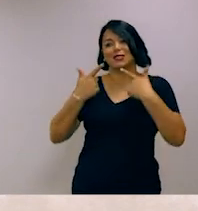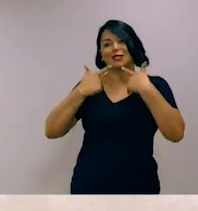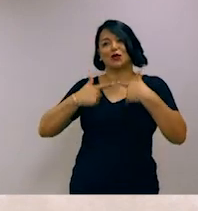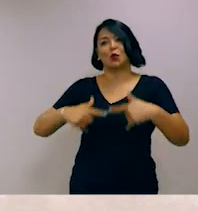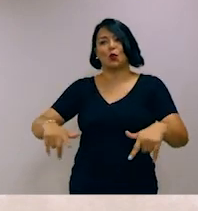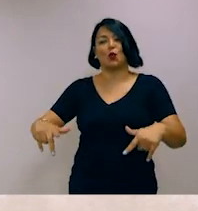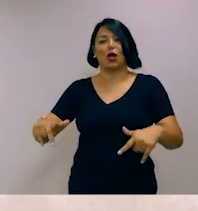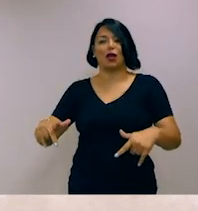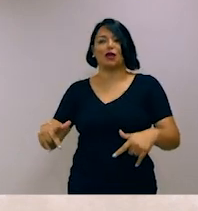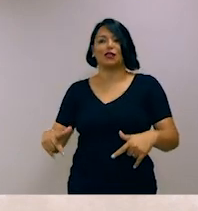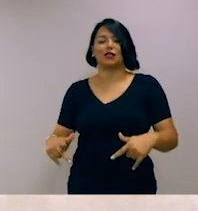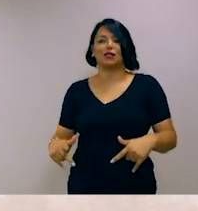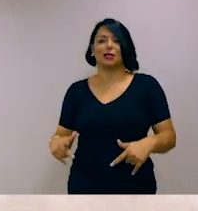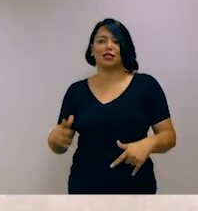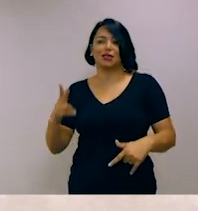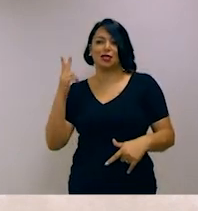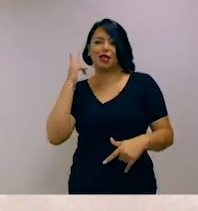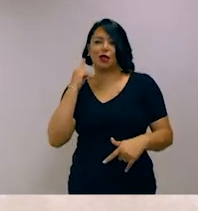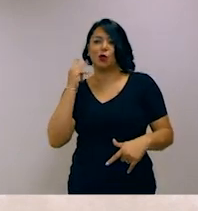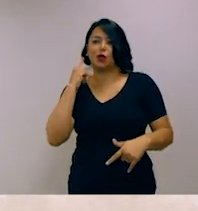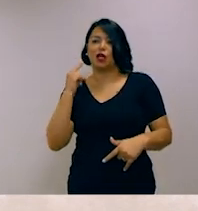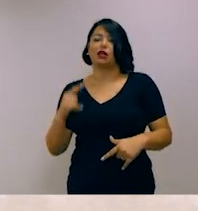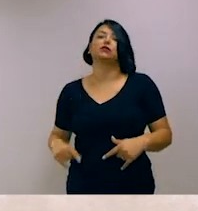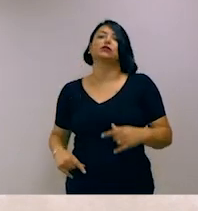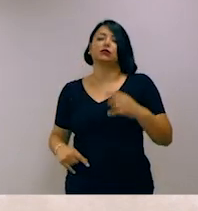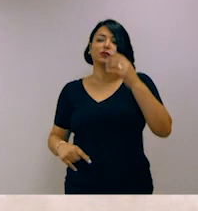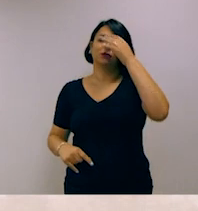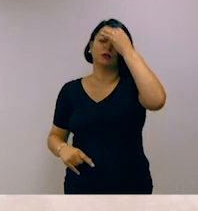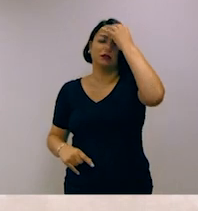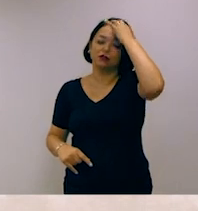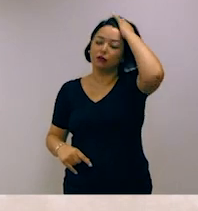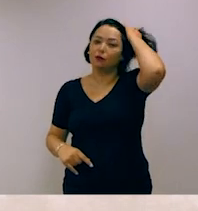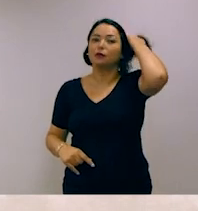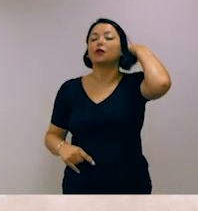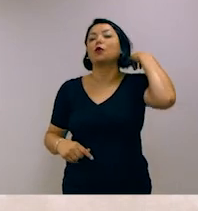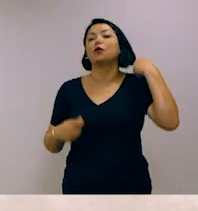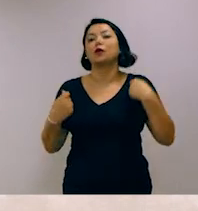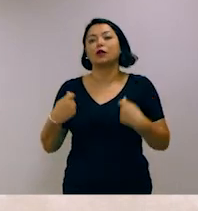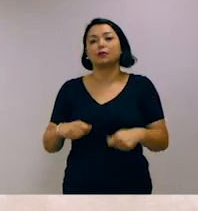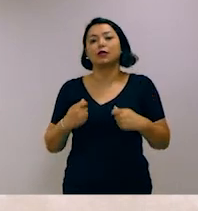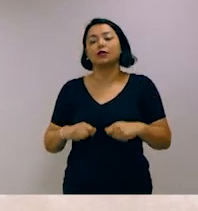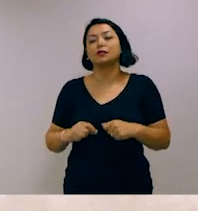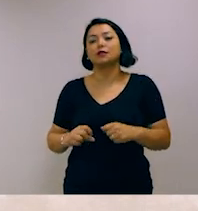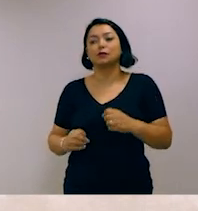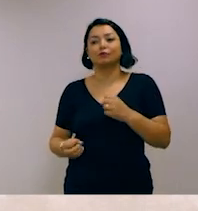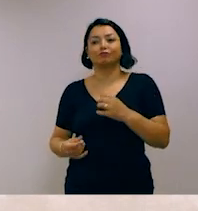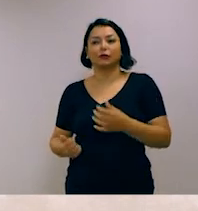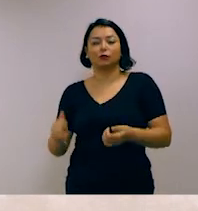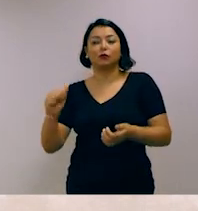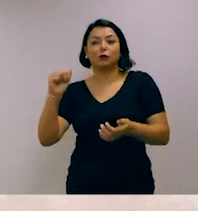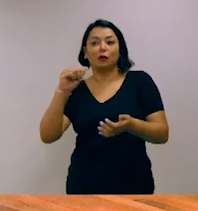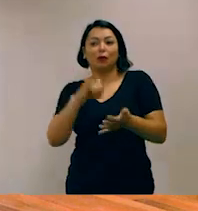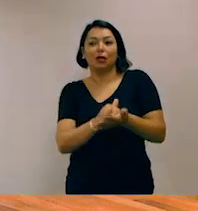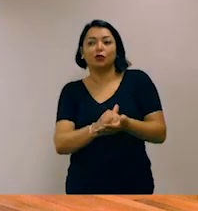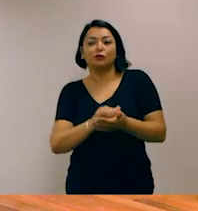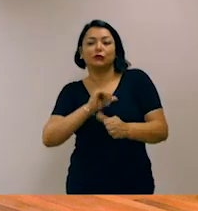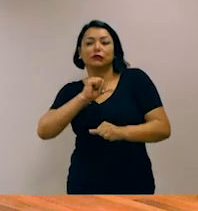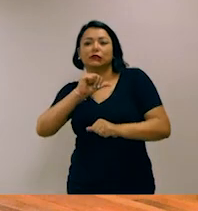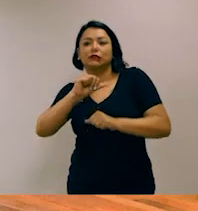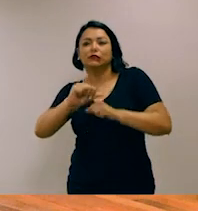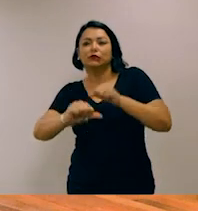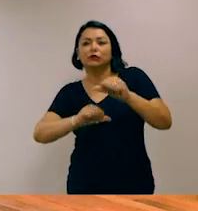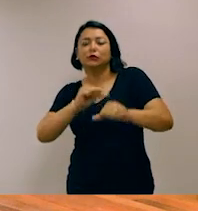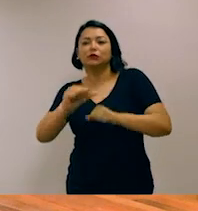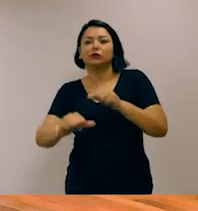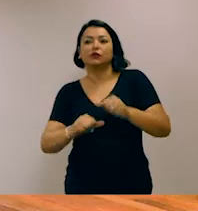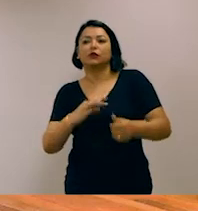natural language processing, NLP, and so they have to go through an OCR